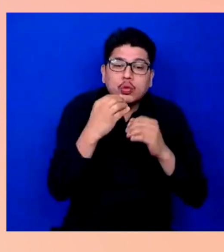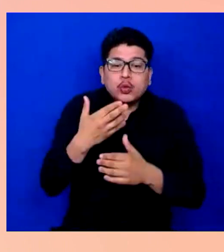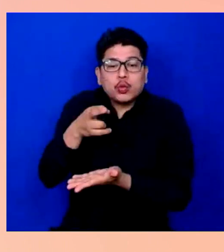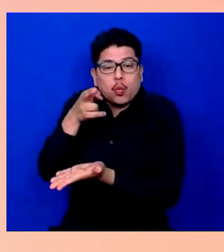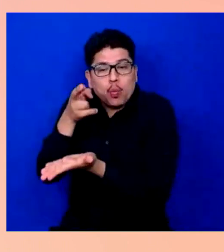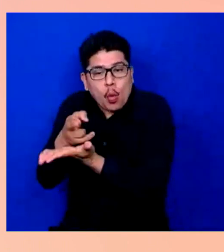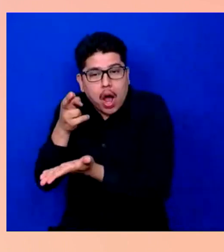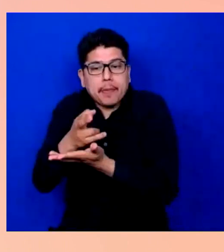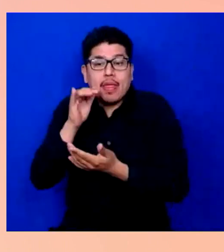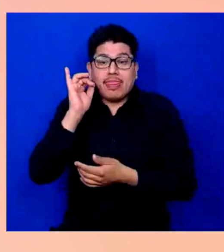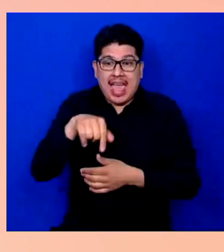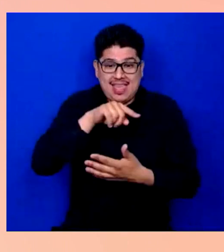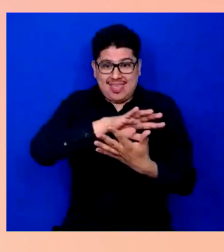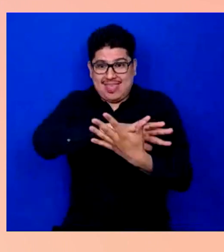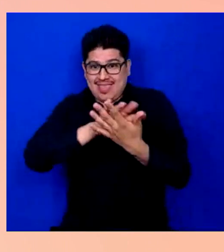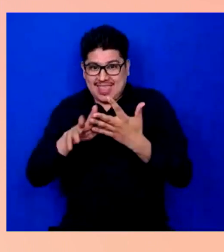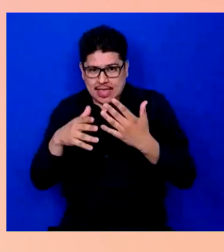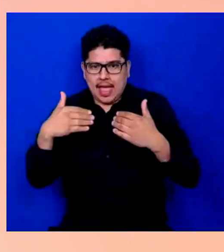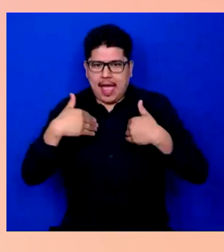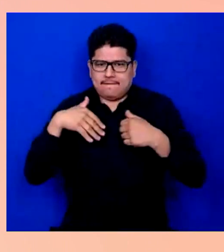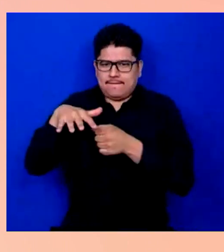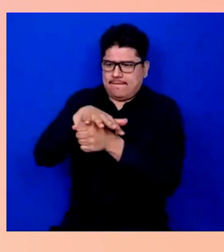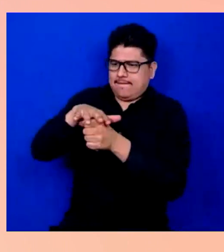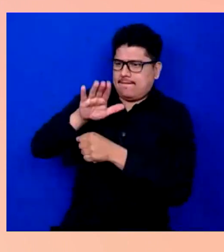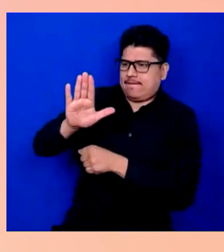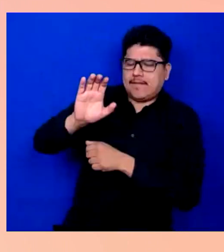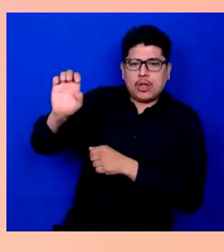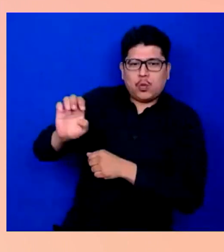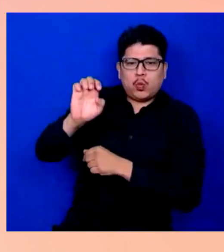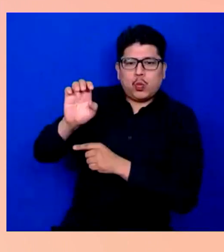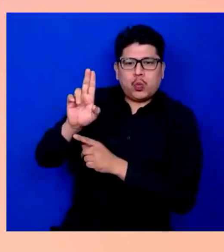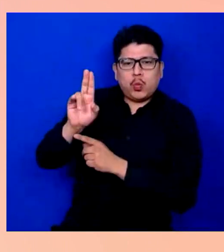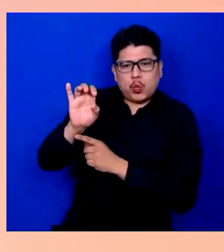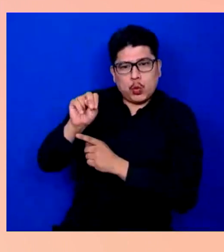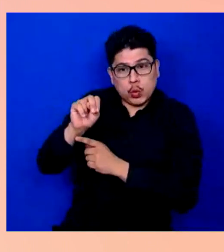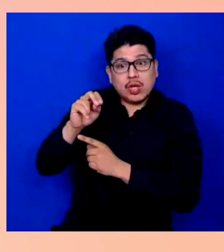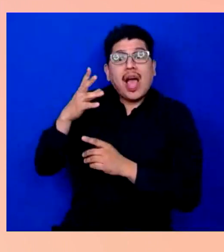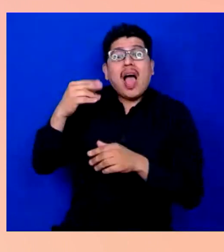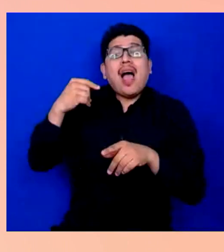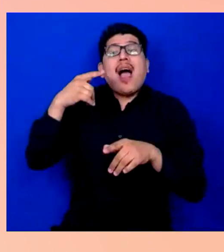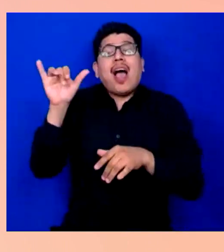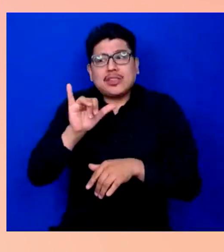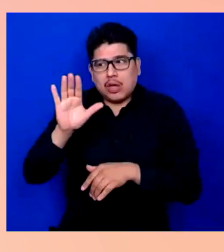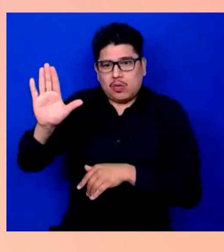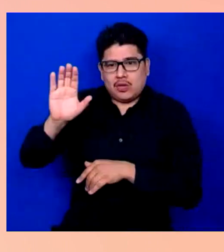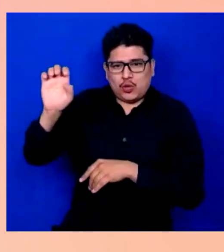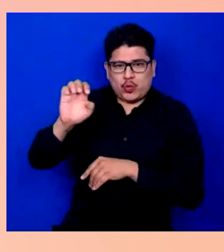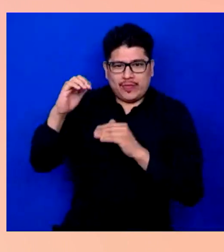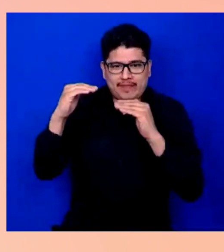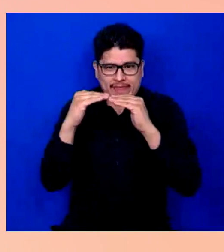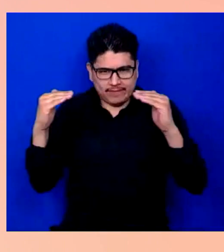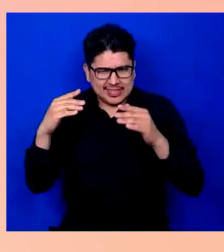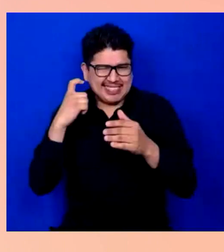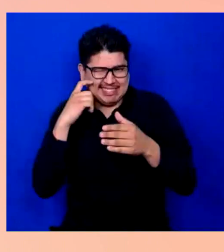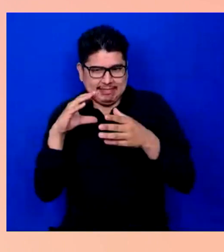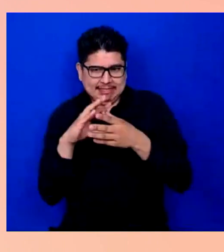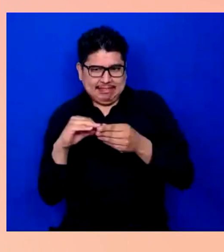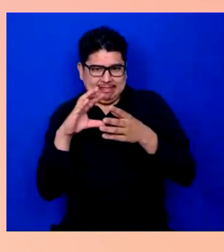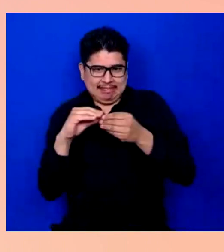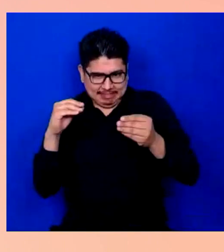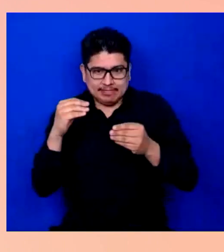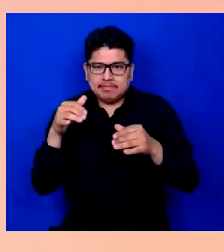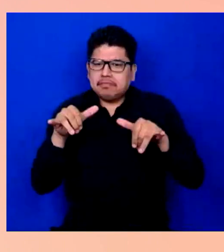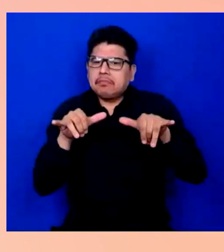of the European Union, but also at European level, as I was mentioning, since we have a common and hard rules, let's